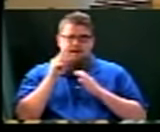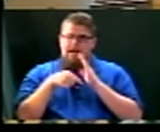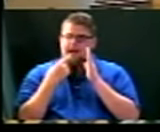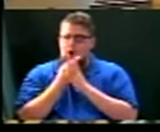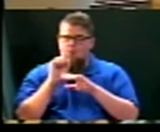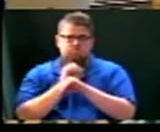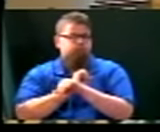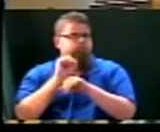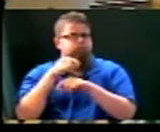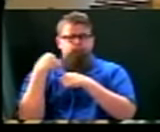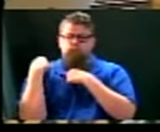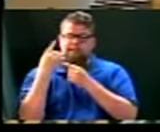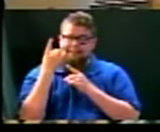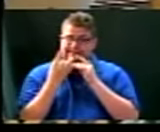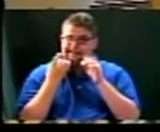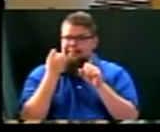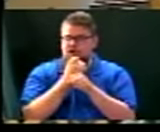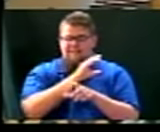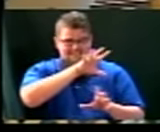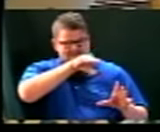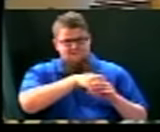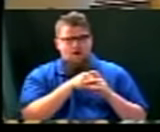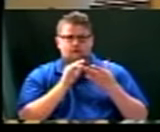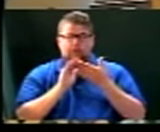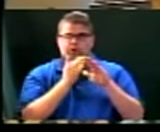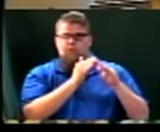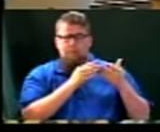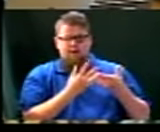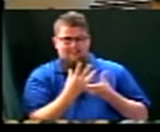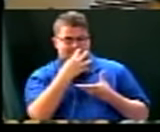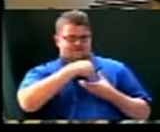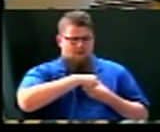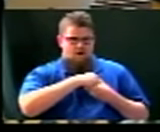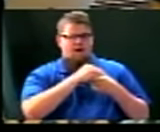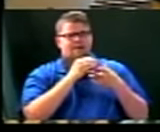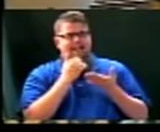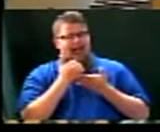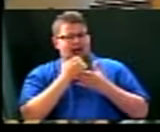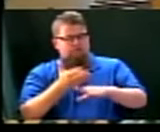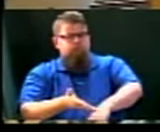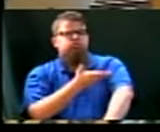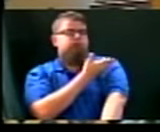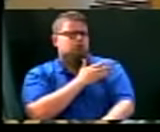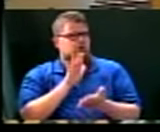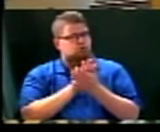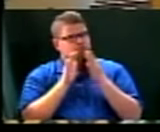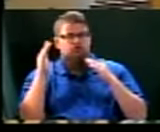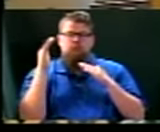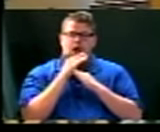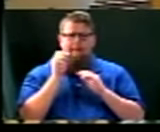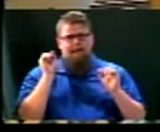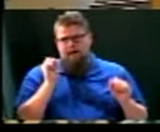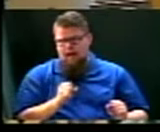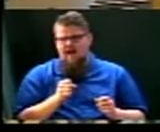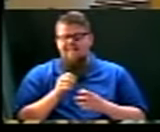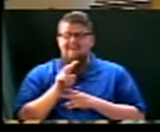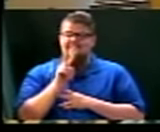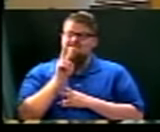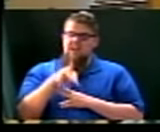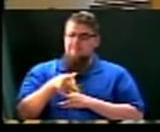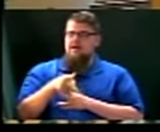last 8 years engaging her community and helping our schools be the best they can be. She served as vice chair